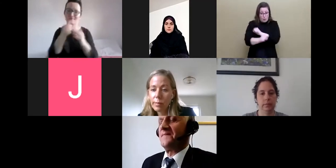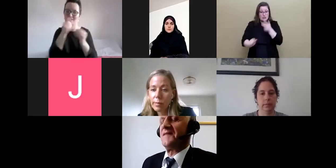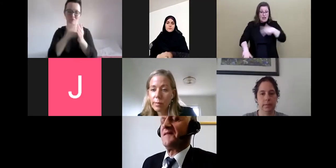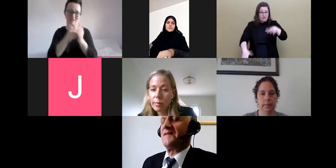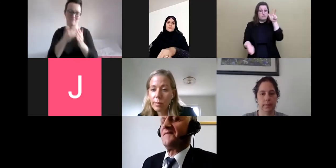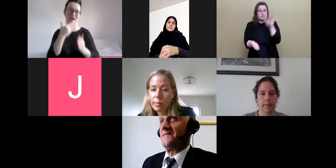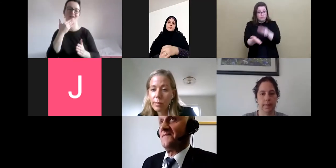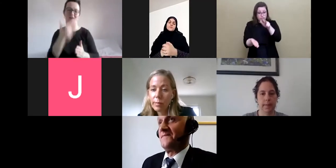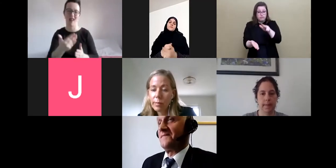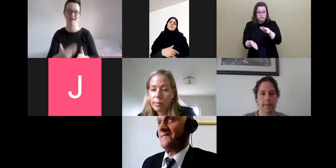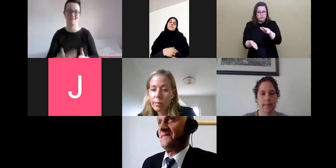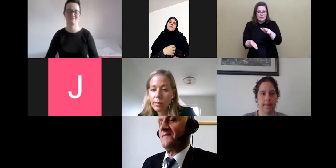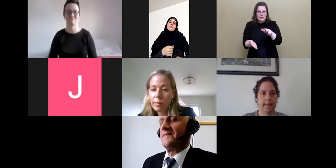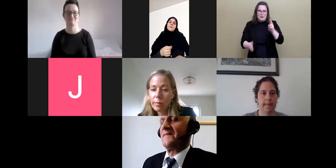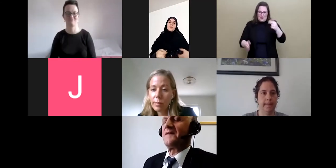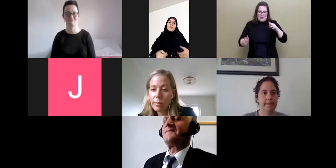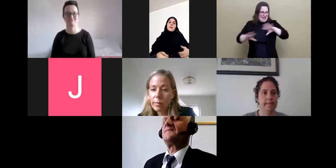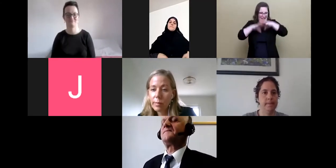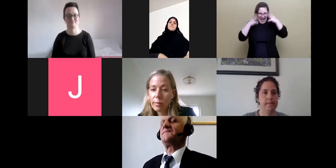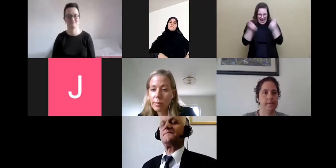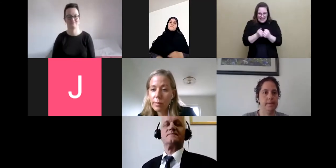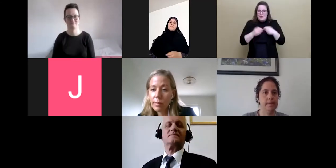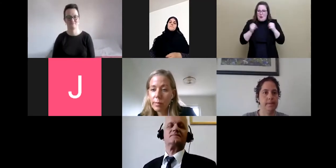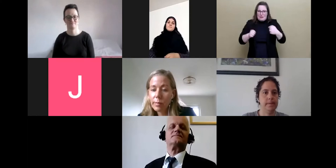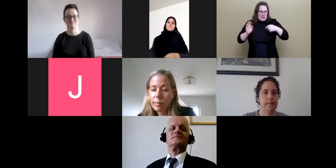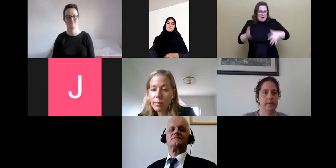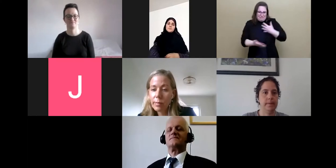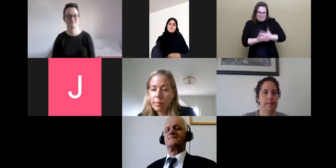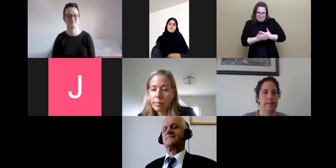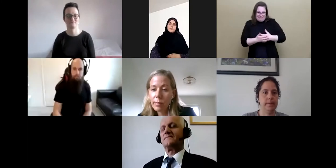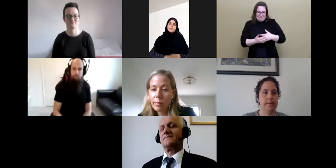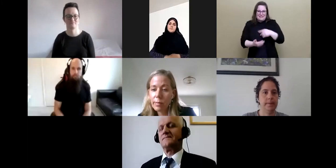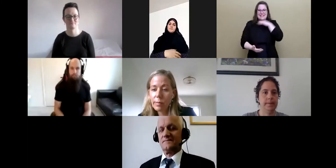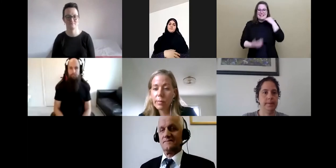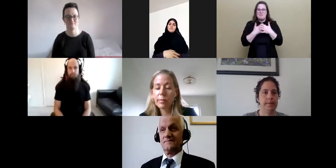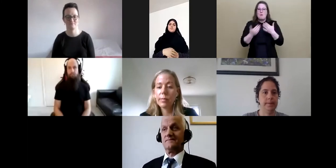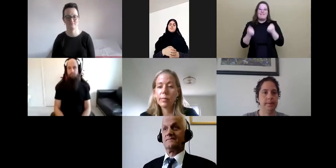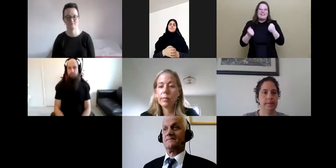I hope I said the most important things. Thank you.